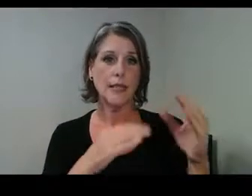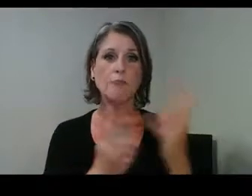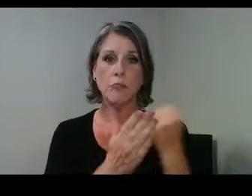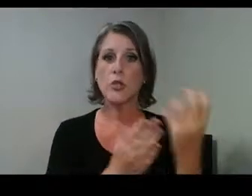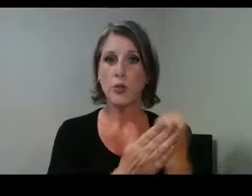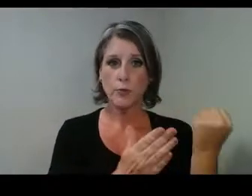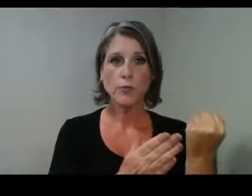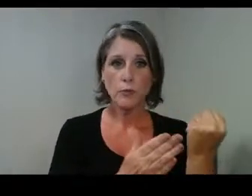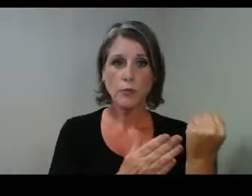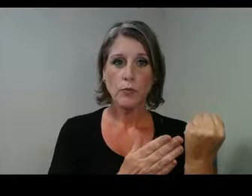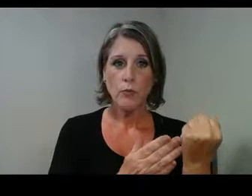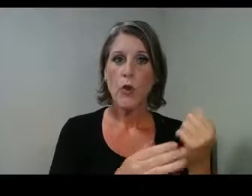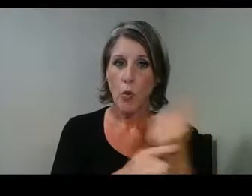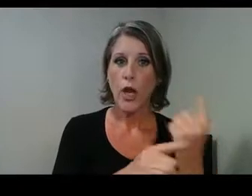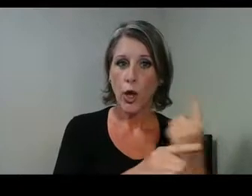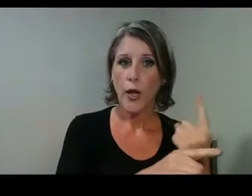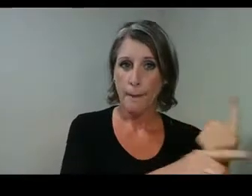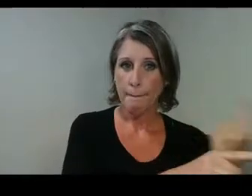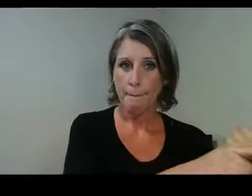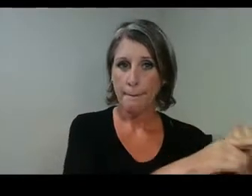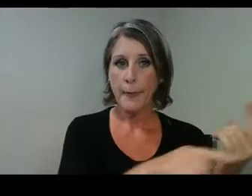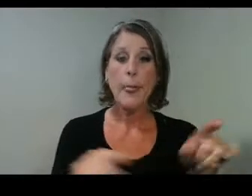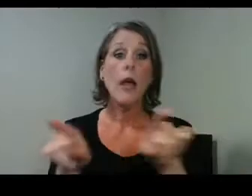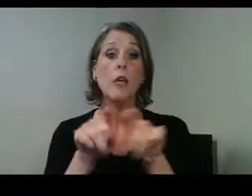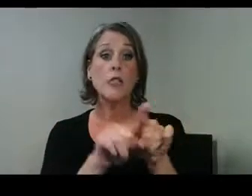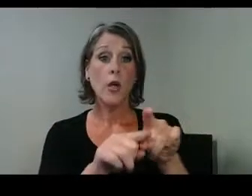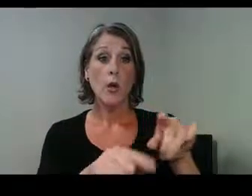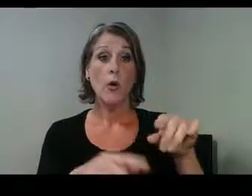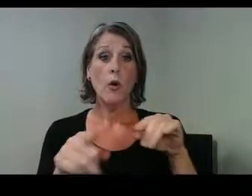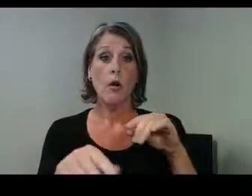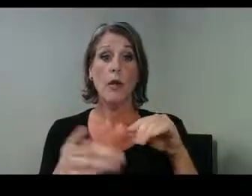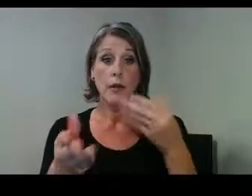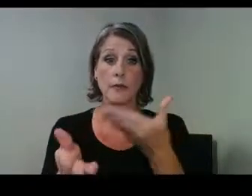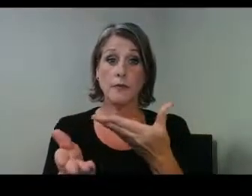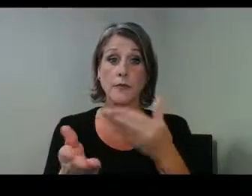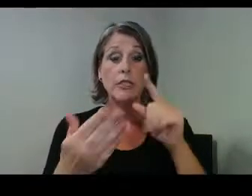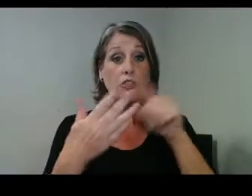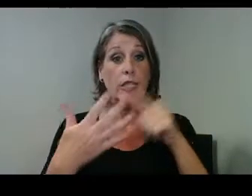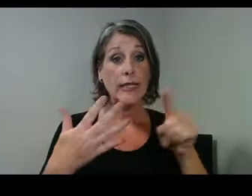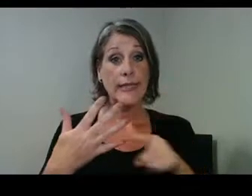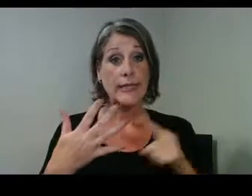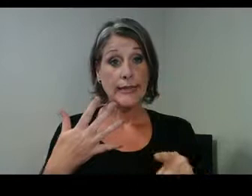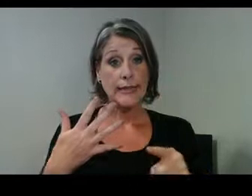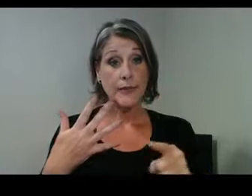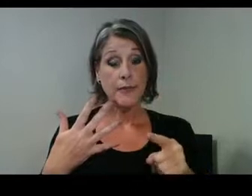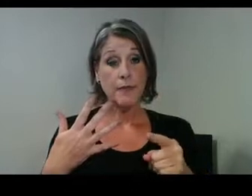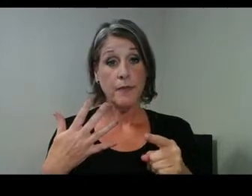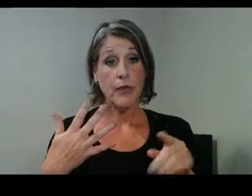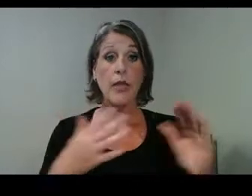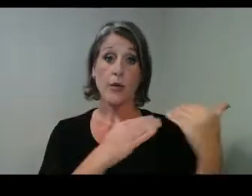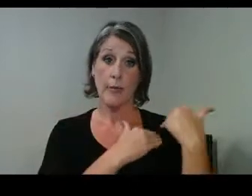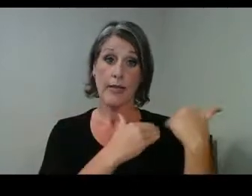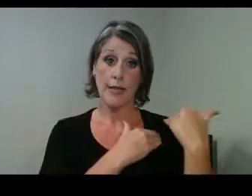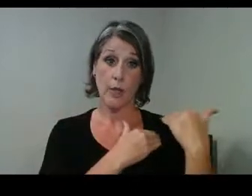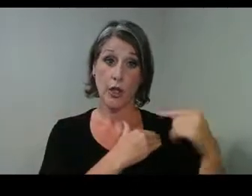Also on the Schoology is a checklist of things for them to complete.